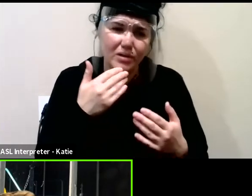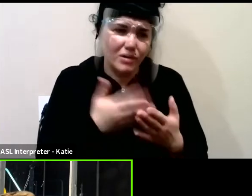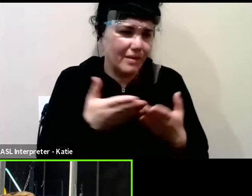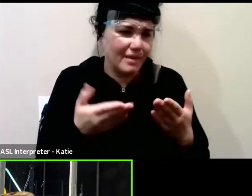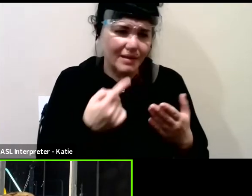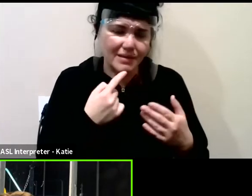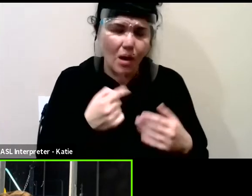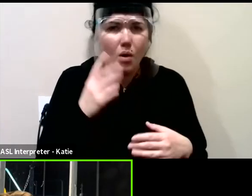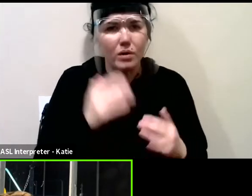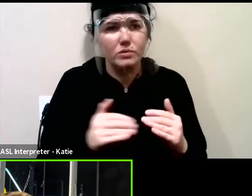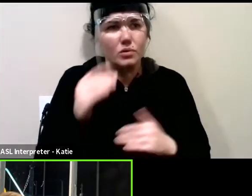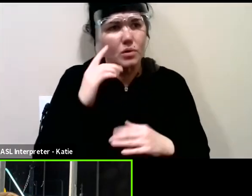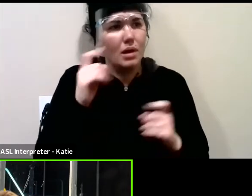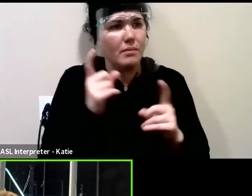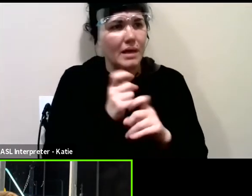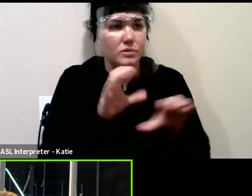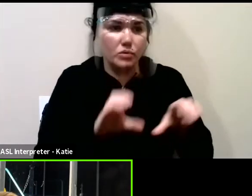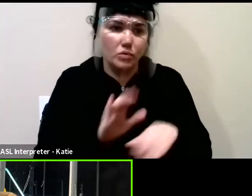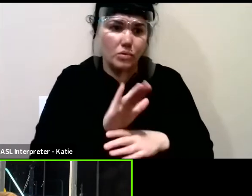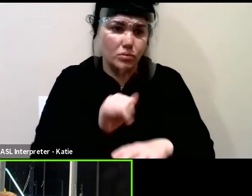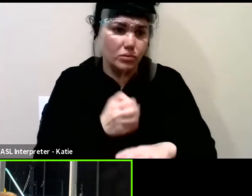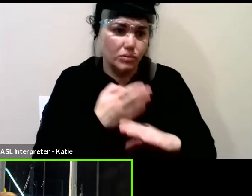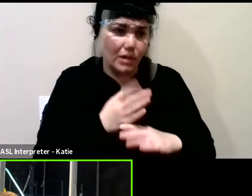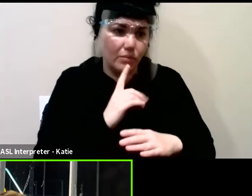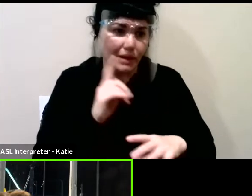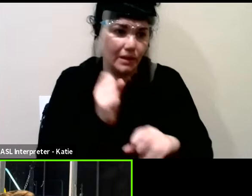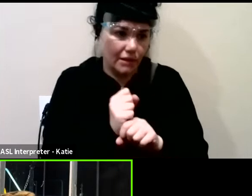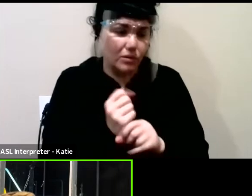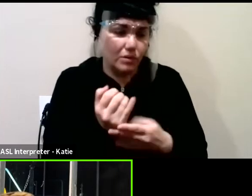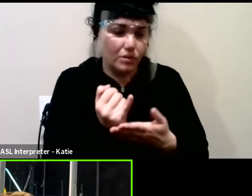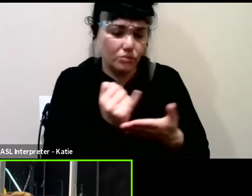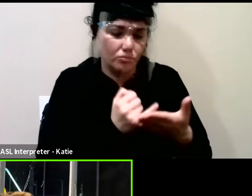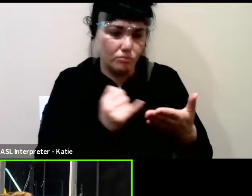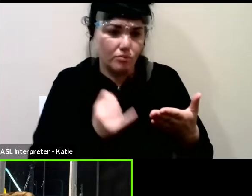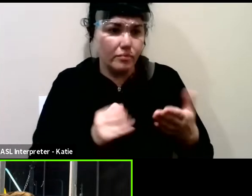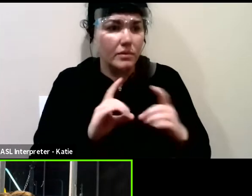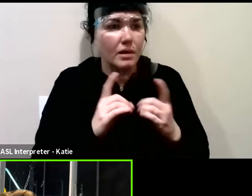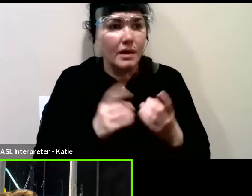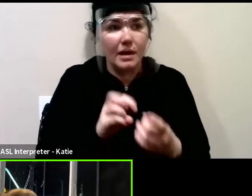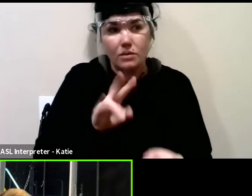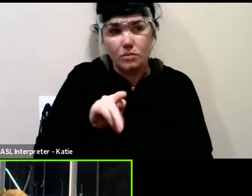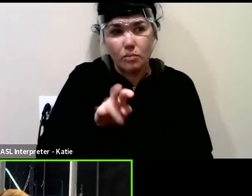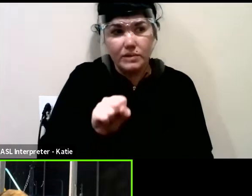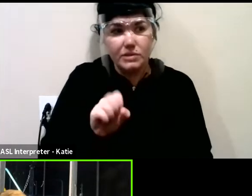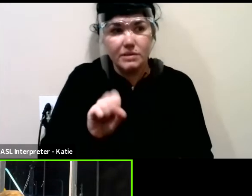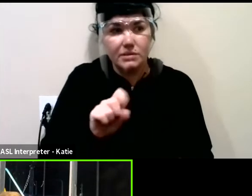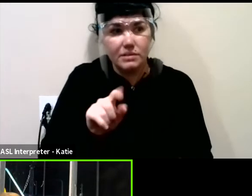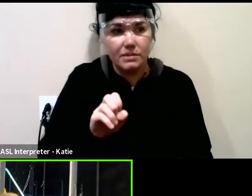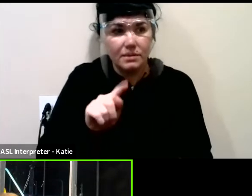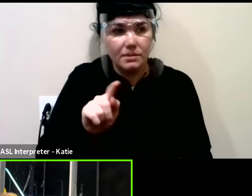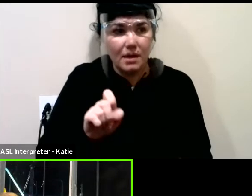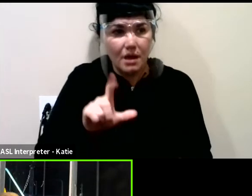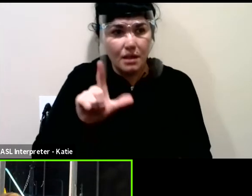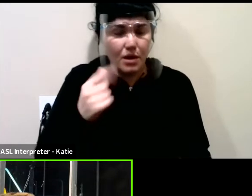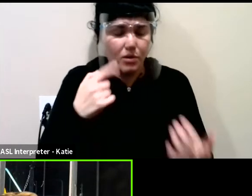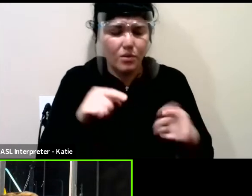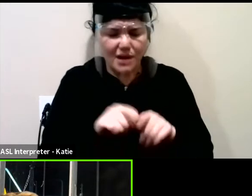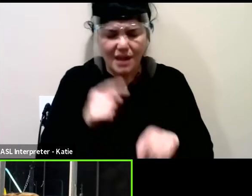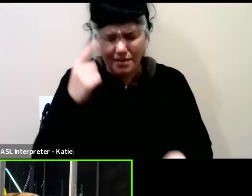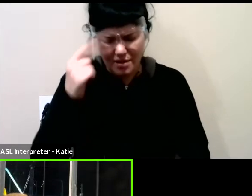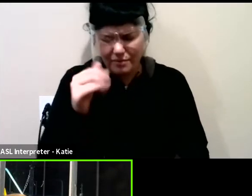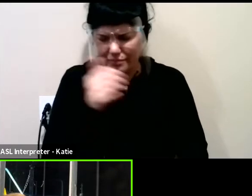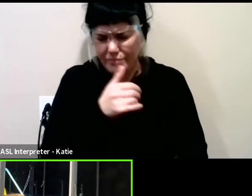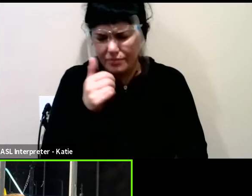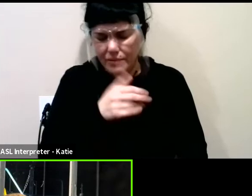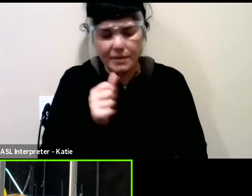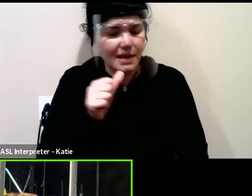literally is which is to draw lines on the map and commissioners witches and zetela agreed with that i just thought it was a little ridiculous uh yesterday